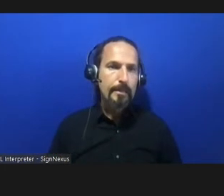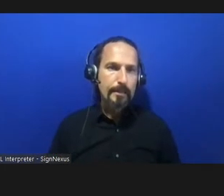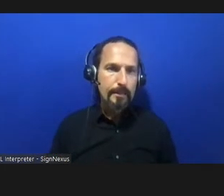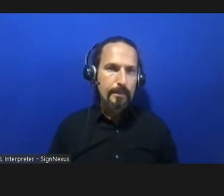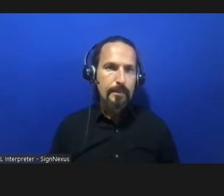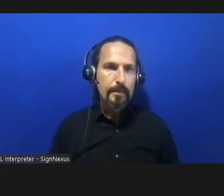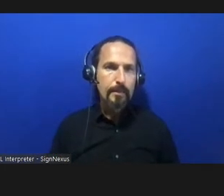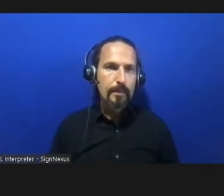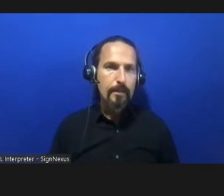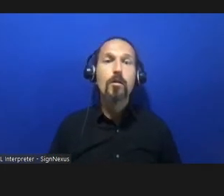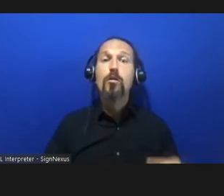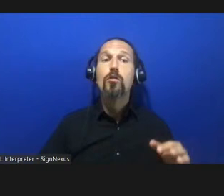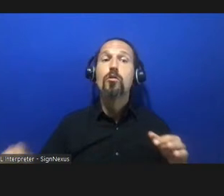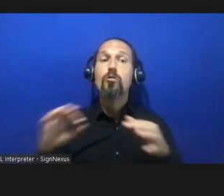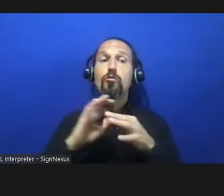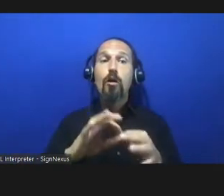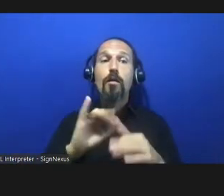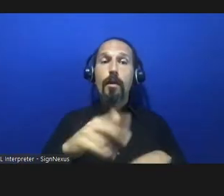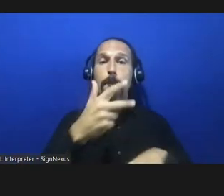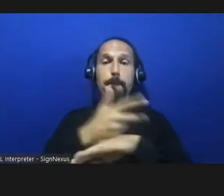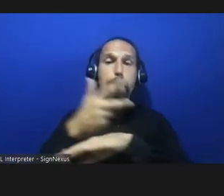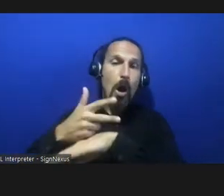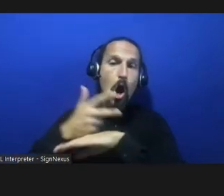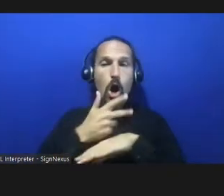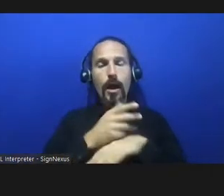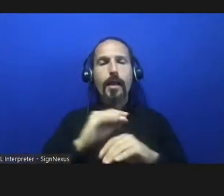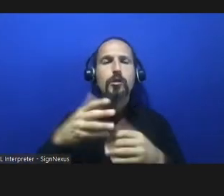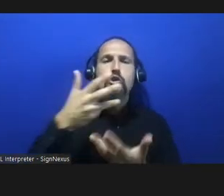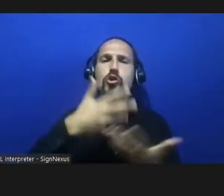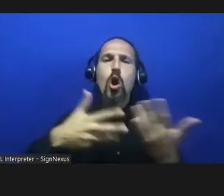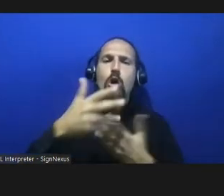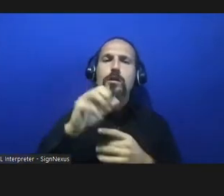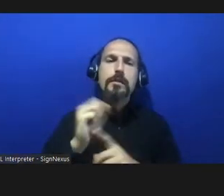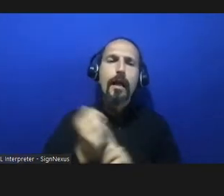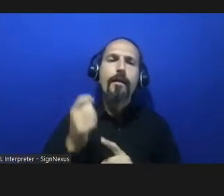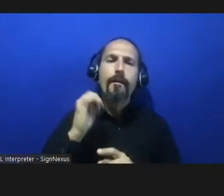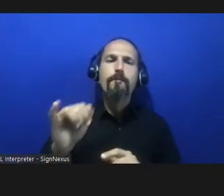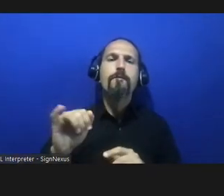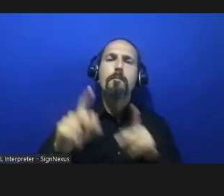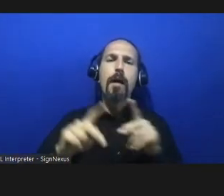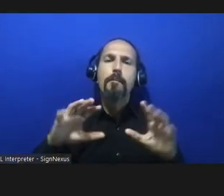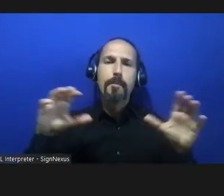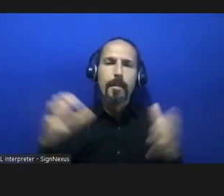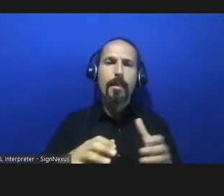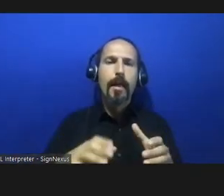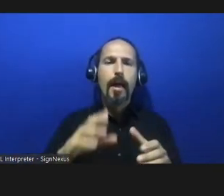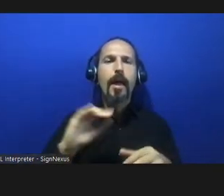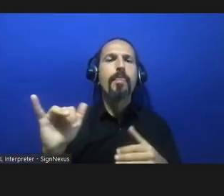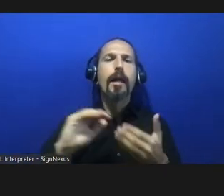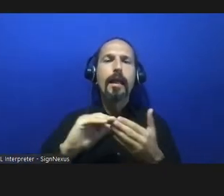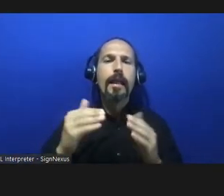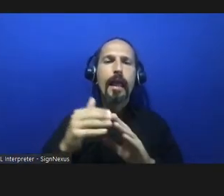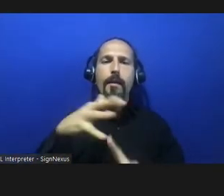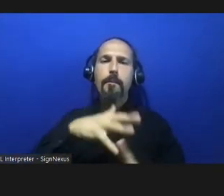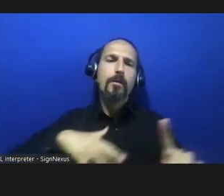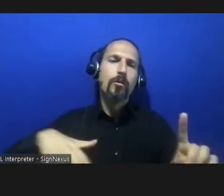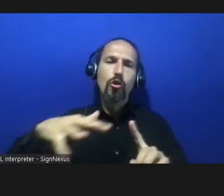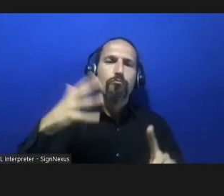with respect to parking and to social conditions specifically population characteristics and neighborhood character